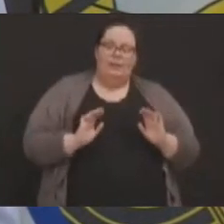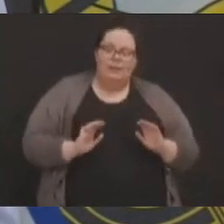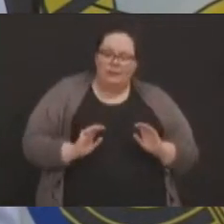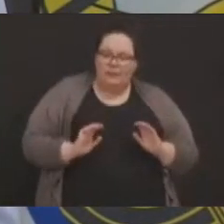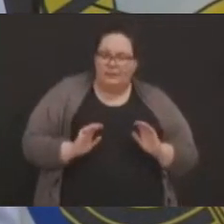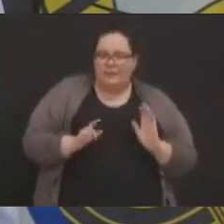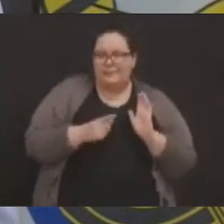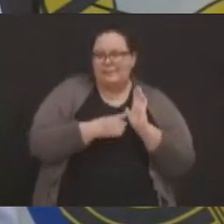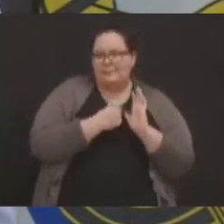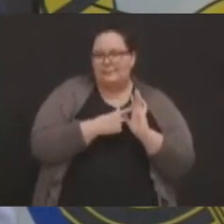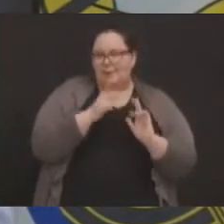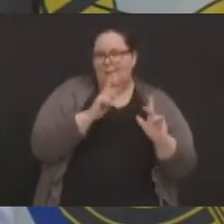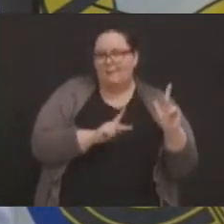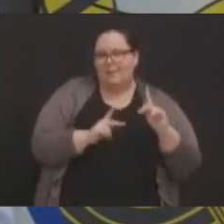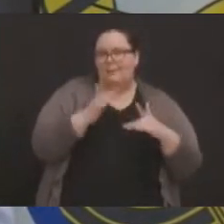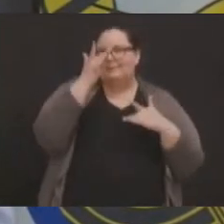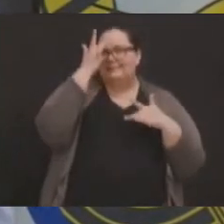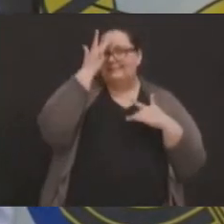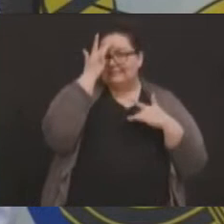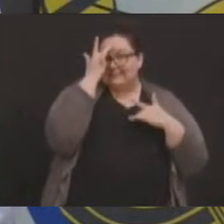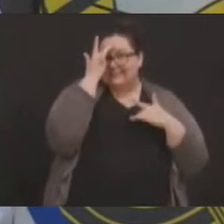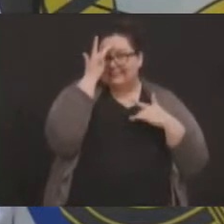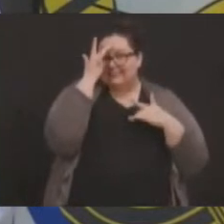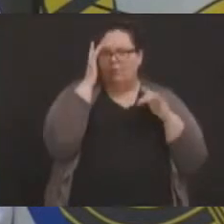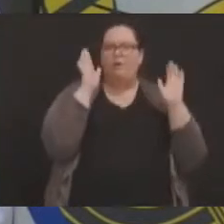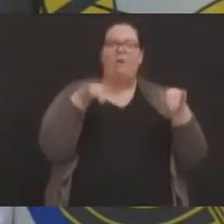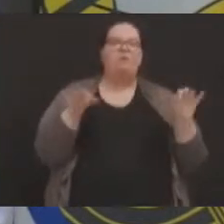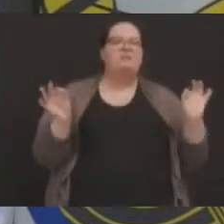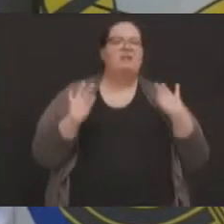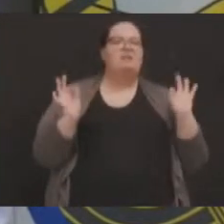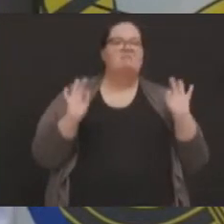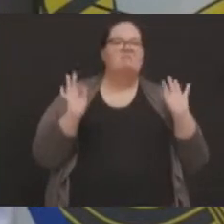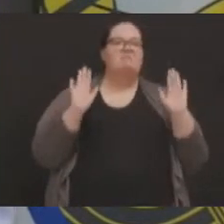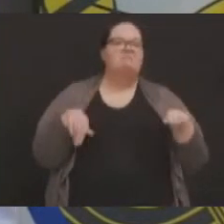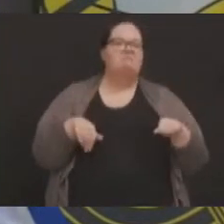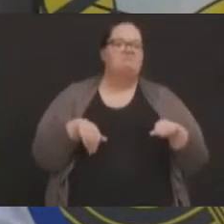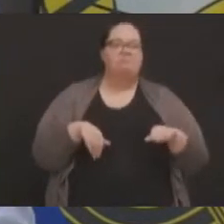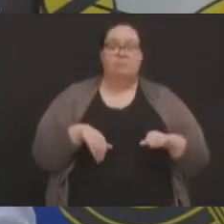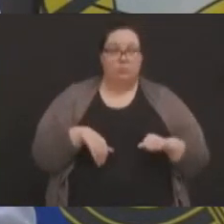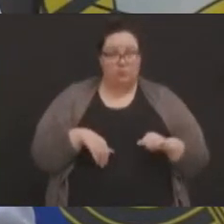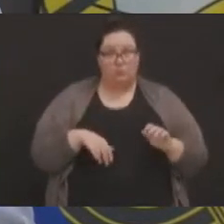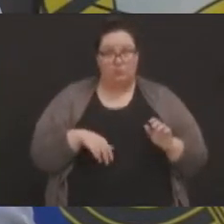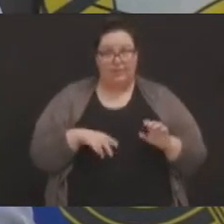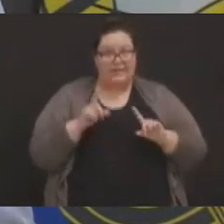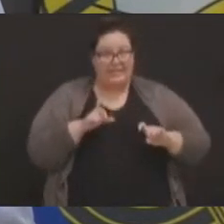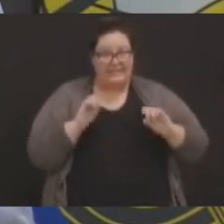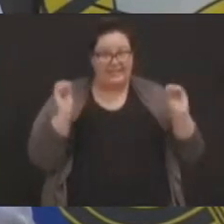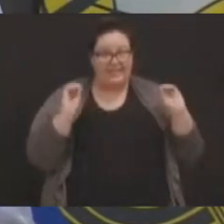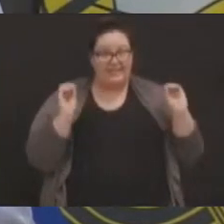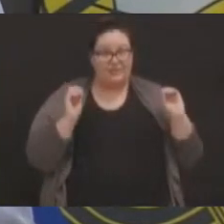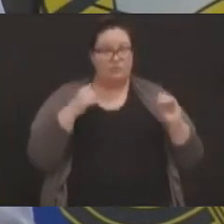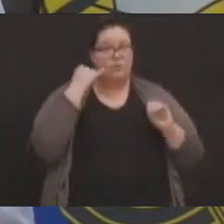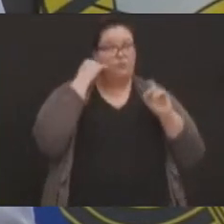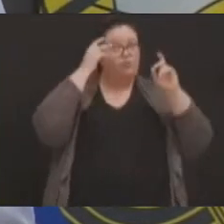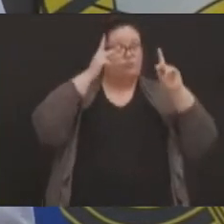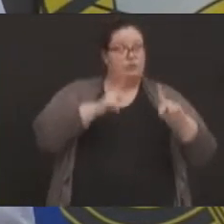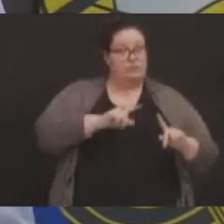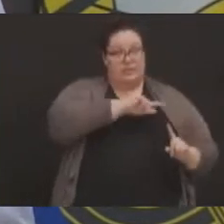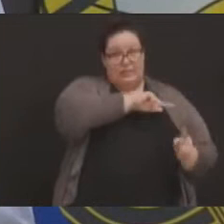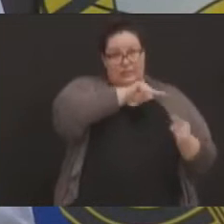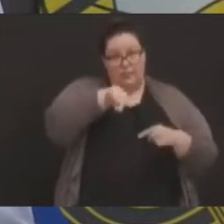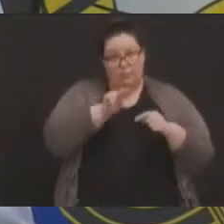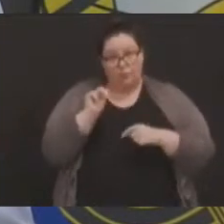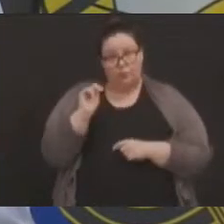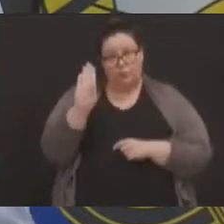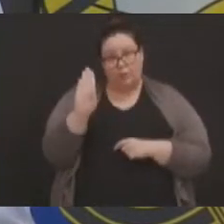days appropriately, then you won't have spread. But if anybody comes across the border for whatever reason and isn't